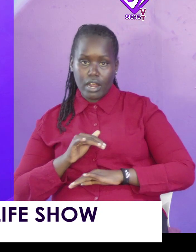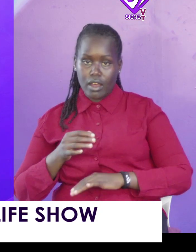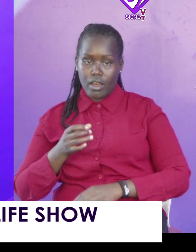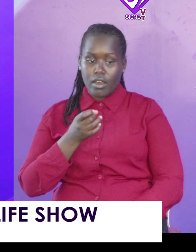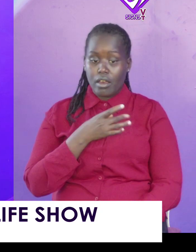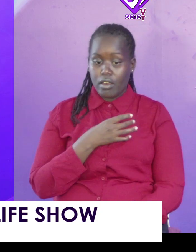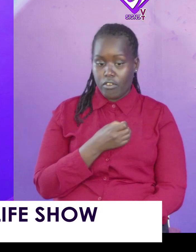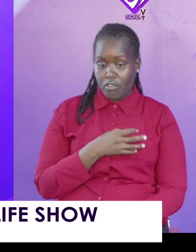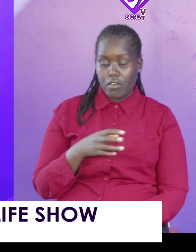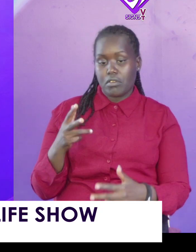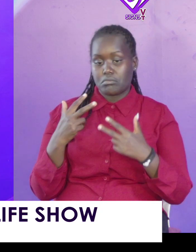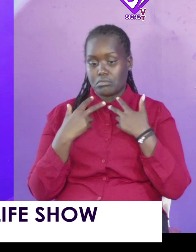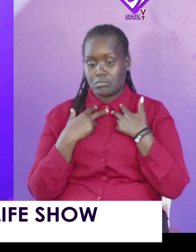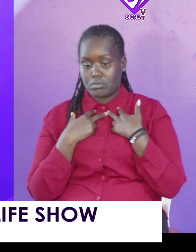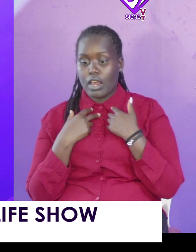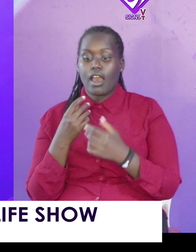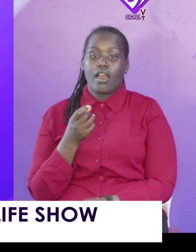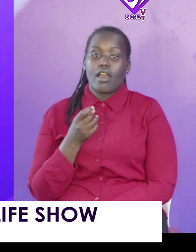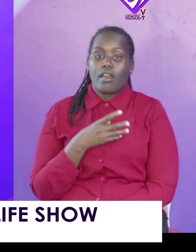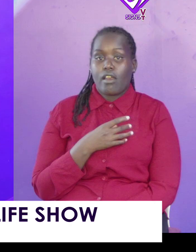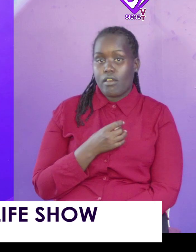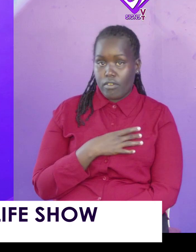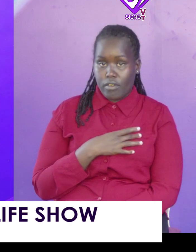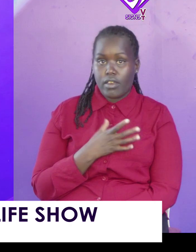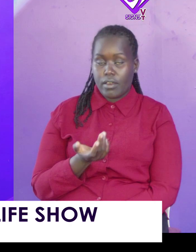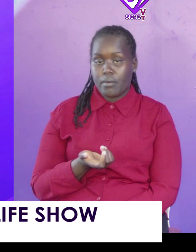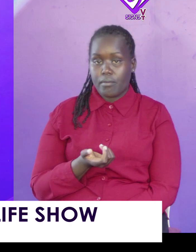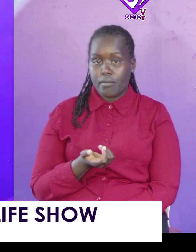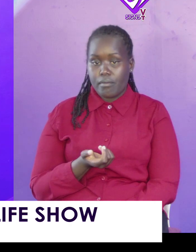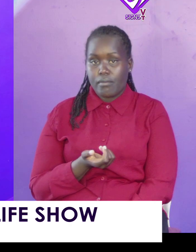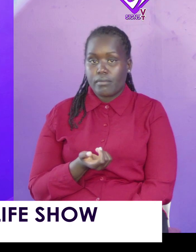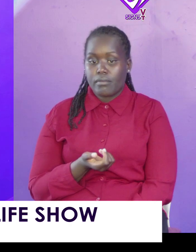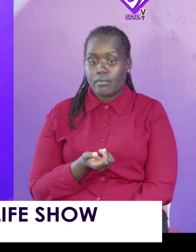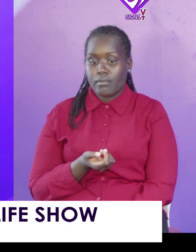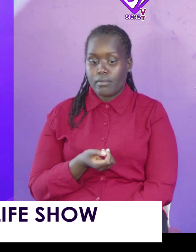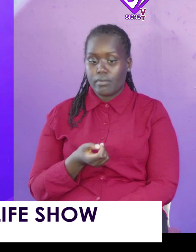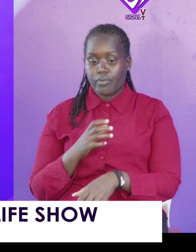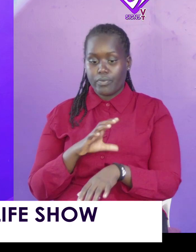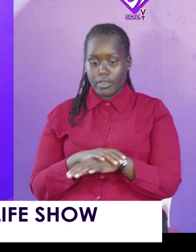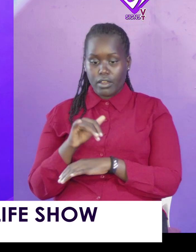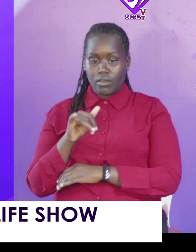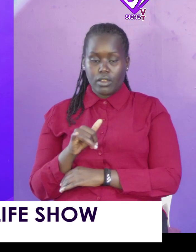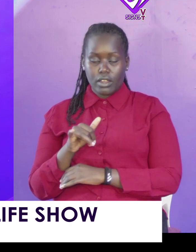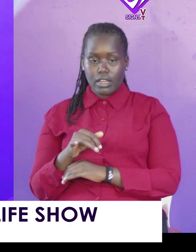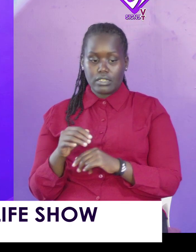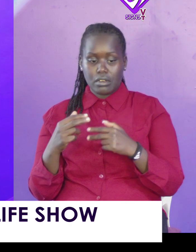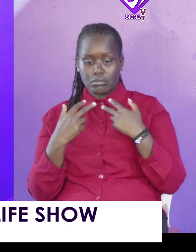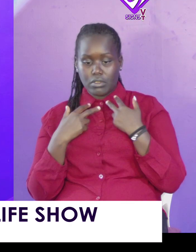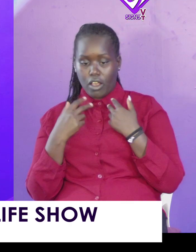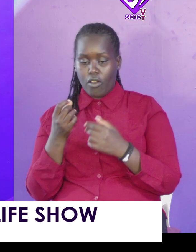trap. Fear is a trap. Don't get into that trap of fear.